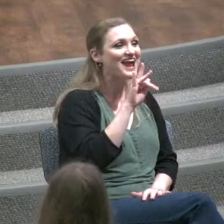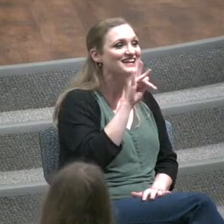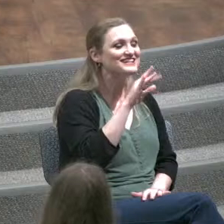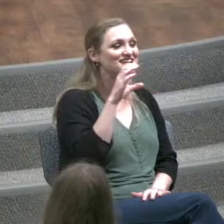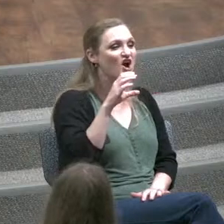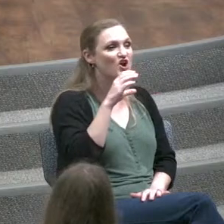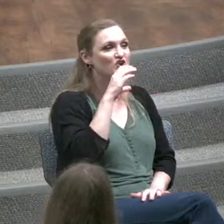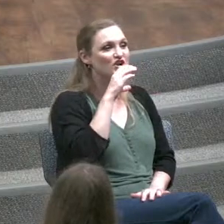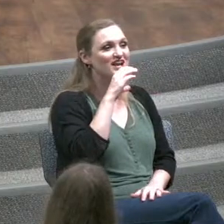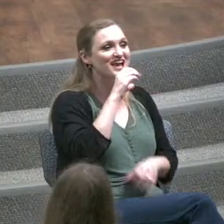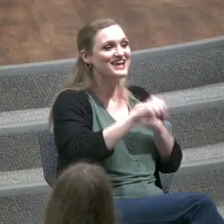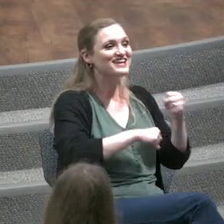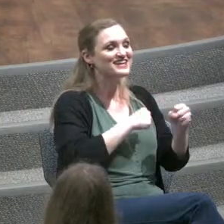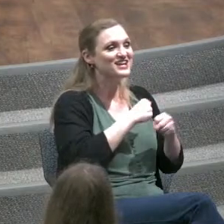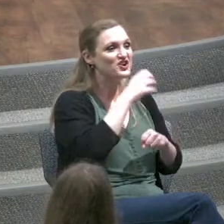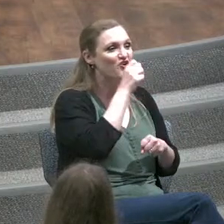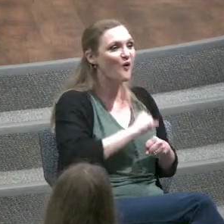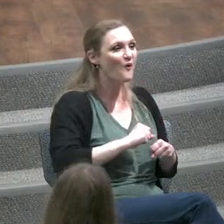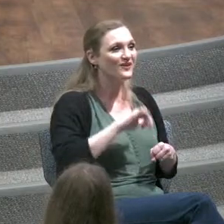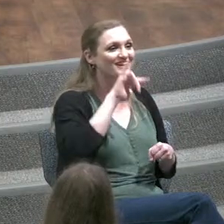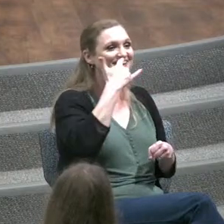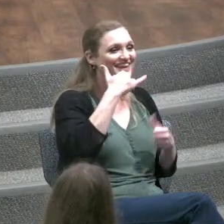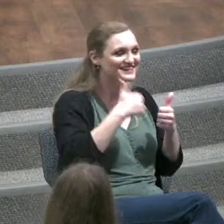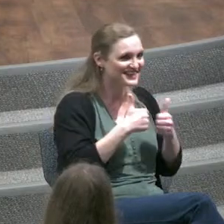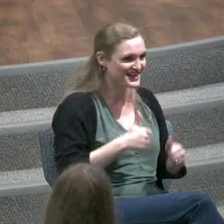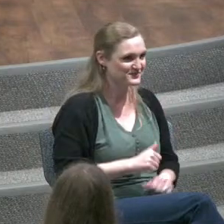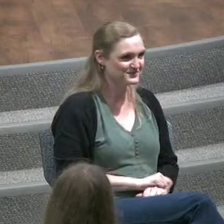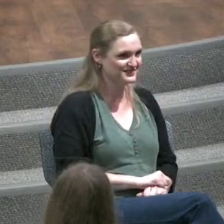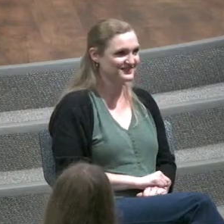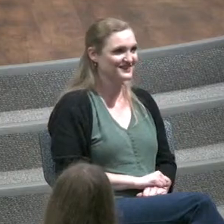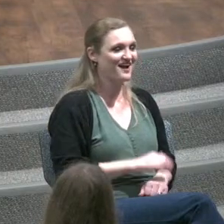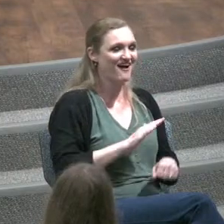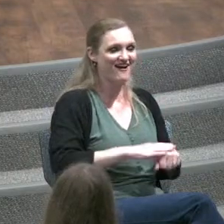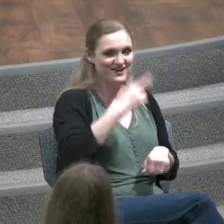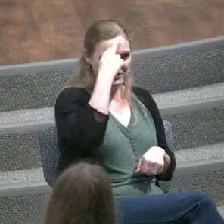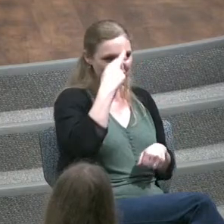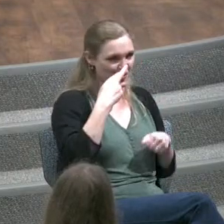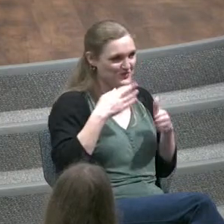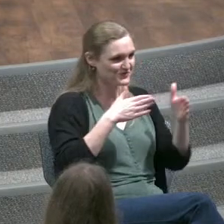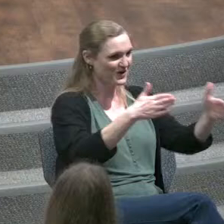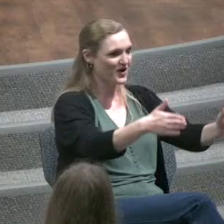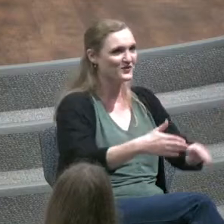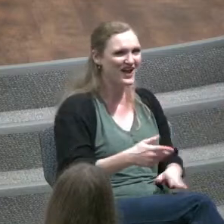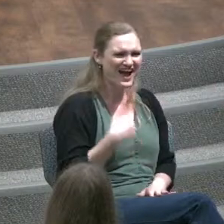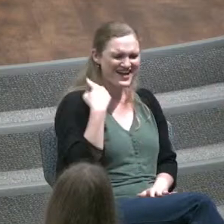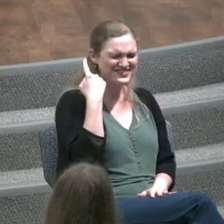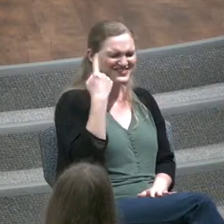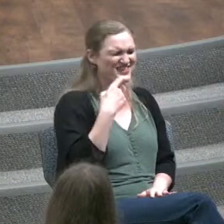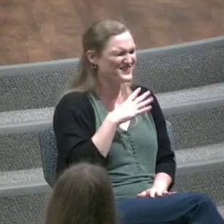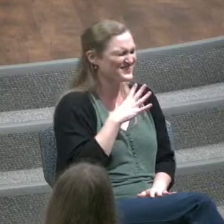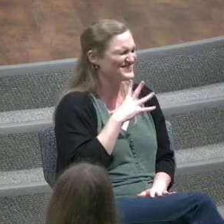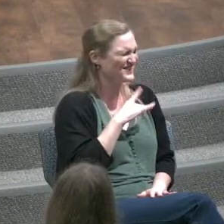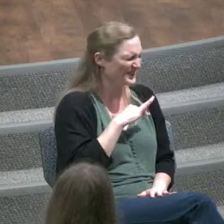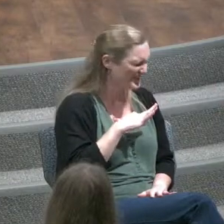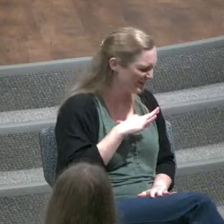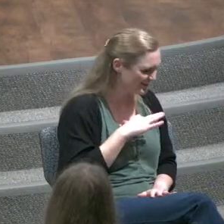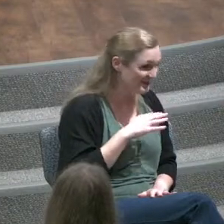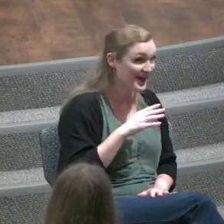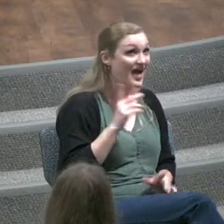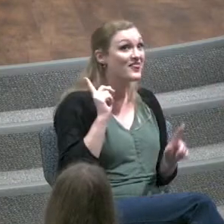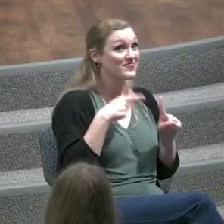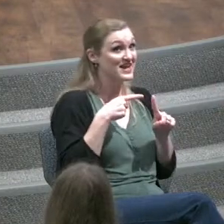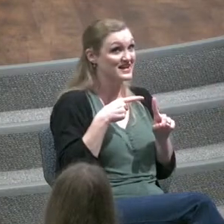1,800-year-old kids' games carved into the stones of a 2nd century Roman road. I just thought that was awesome. And